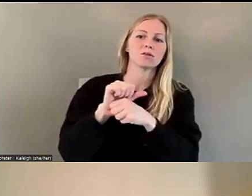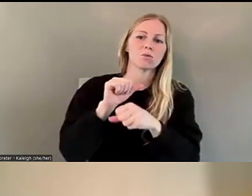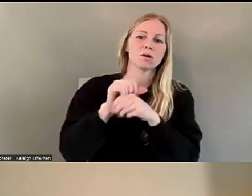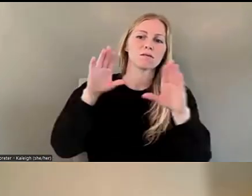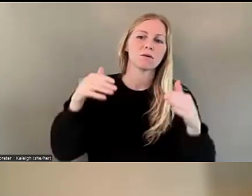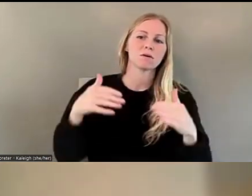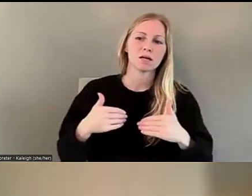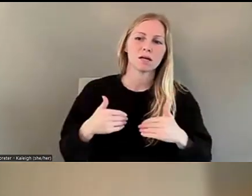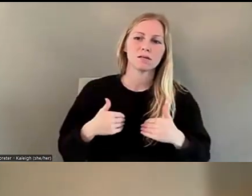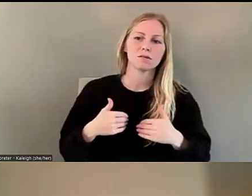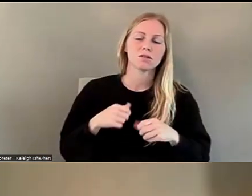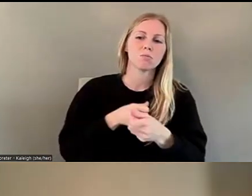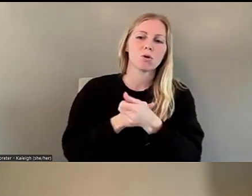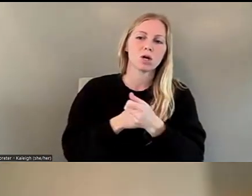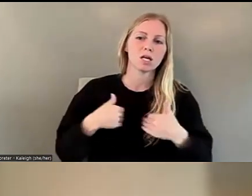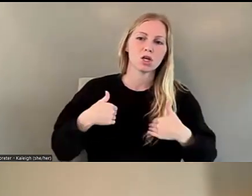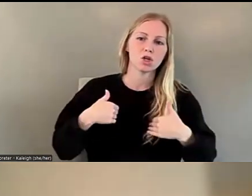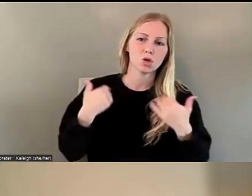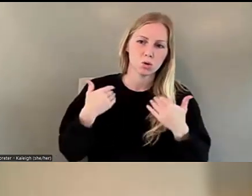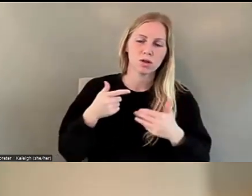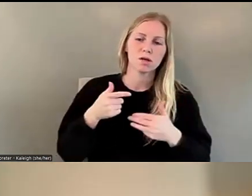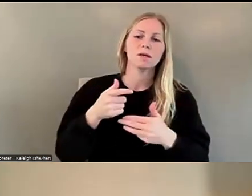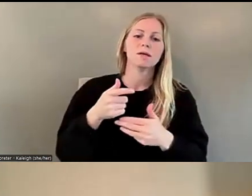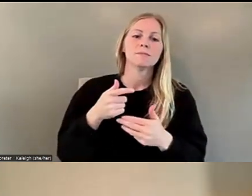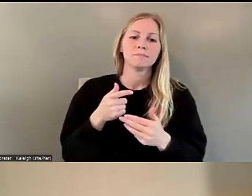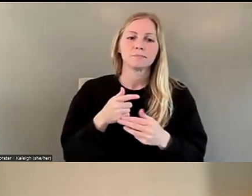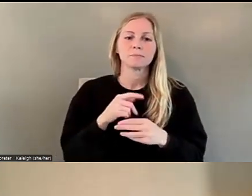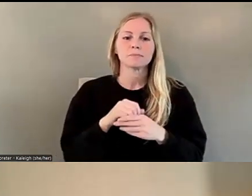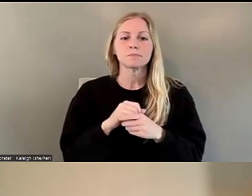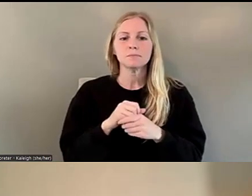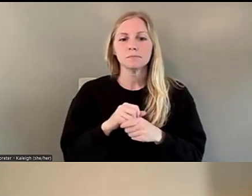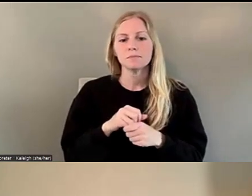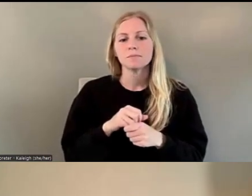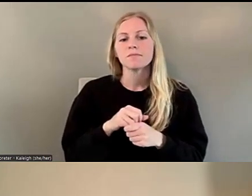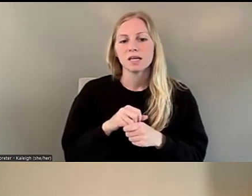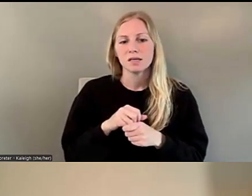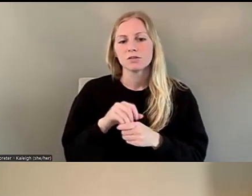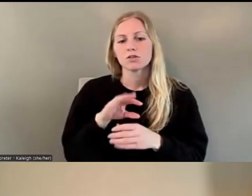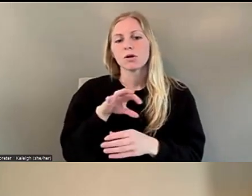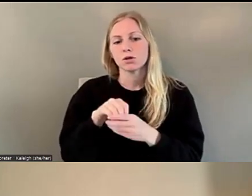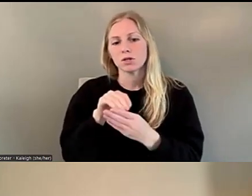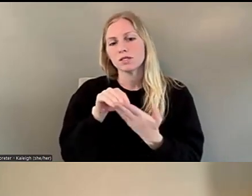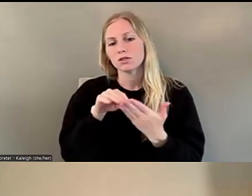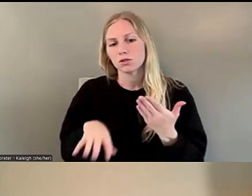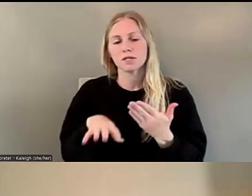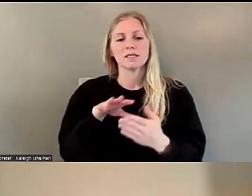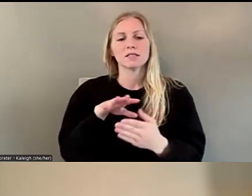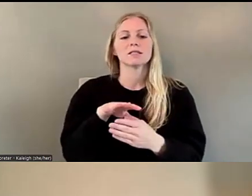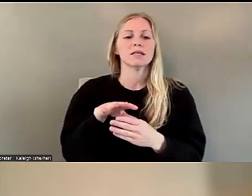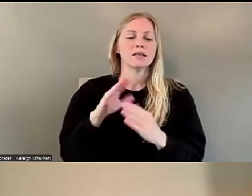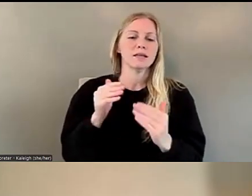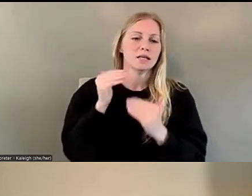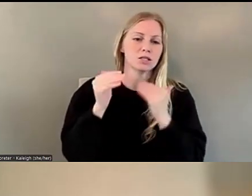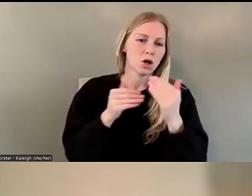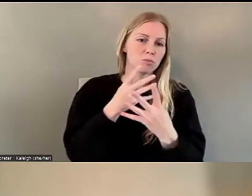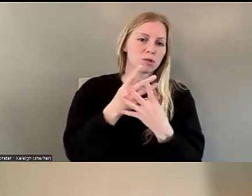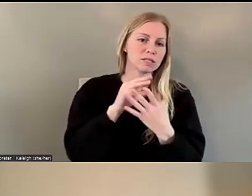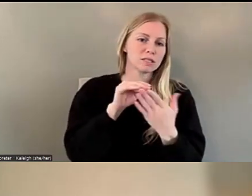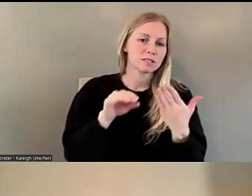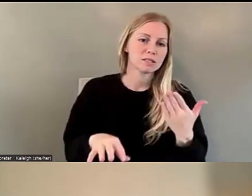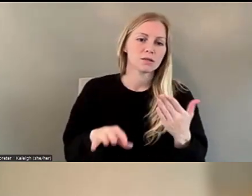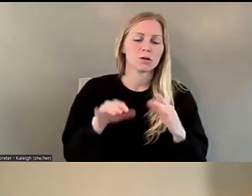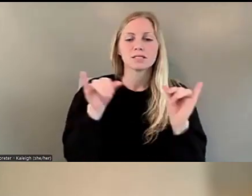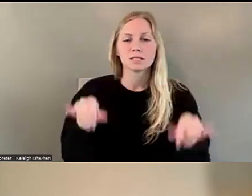of the school-to-prison pipeline, including those involved with the juvenile and adult prison systems. Michael's been actively involved